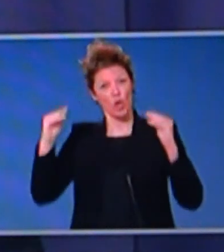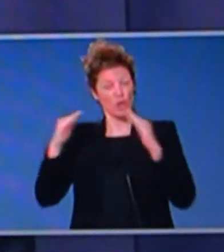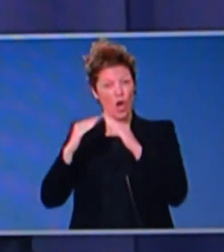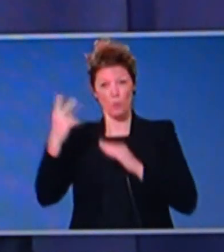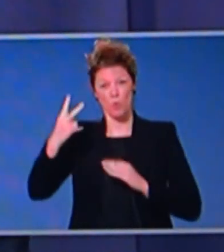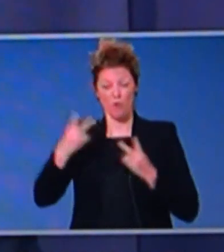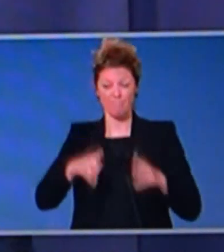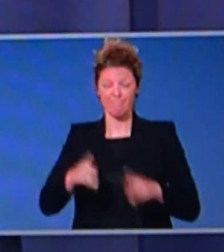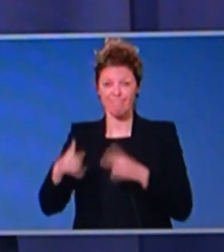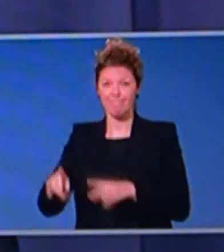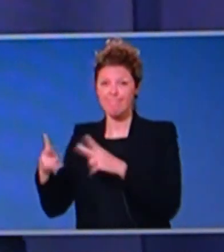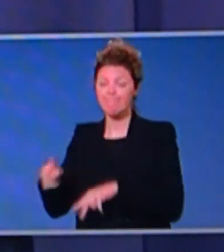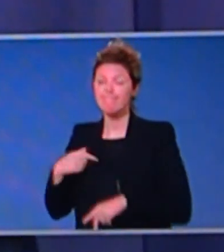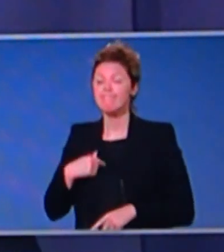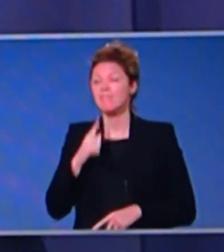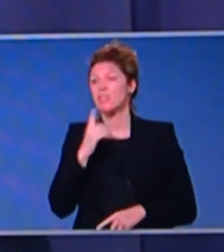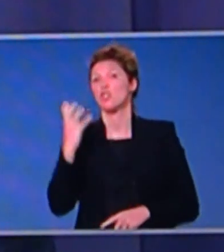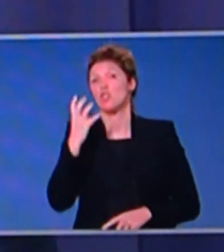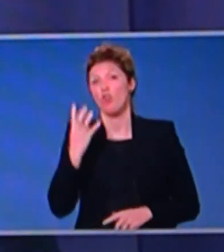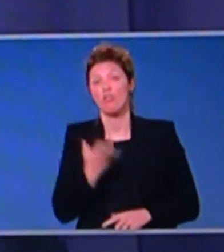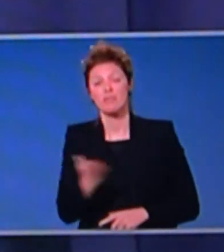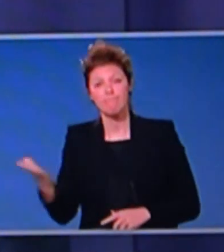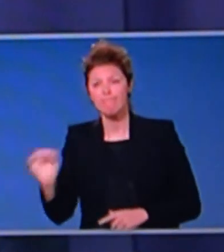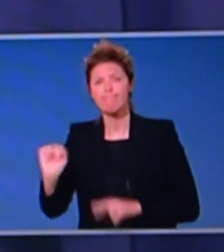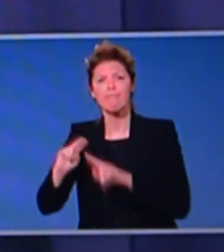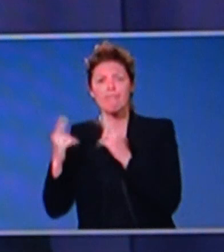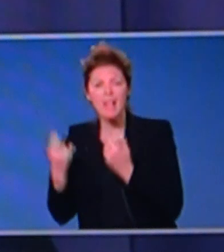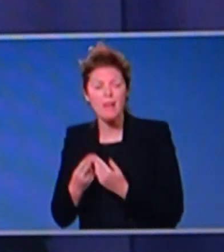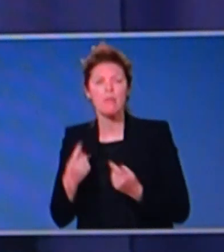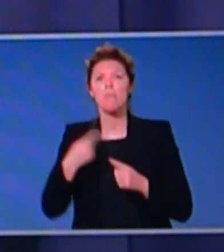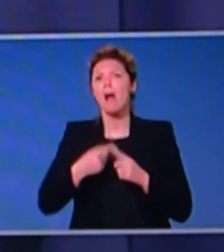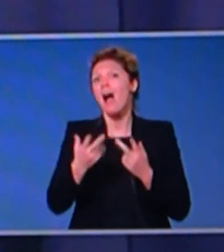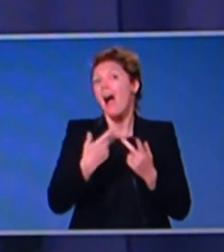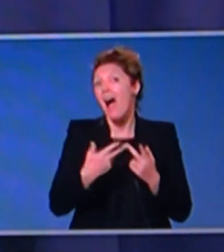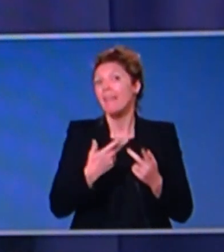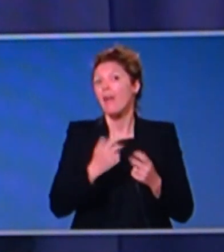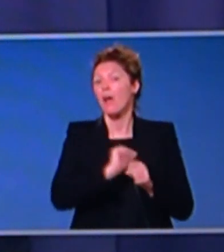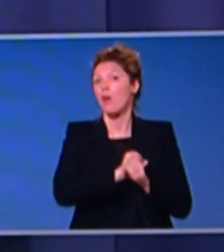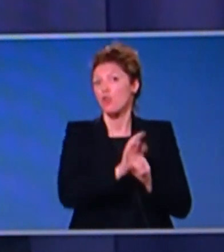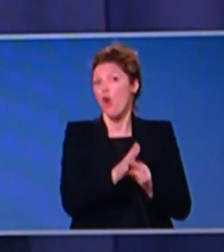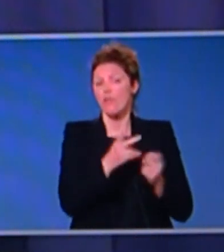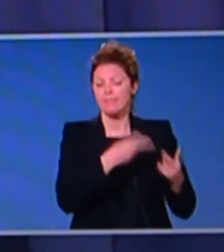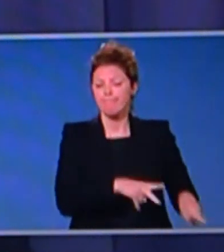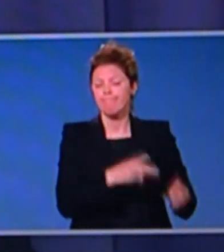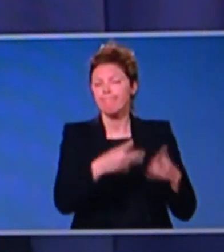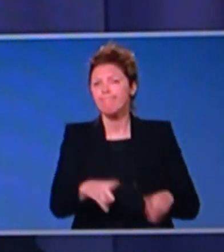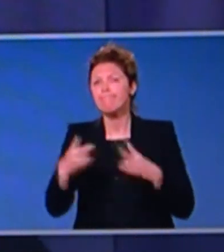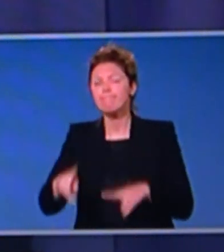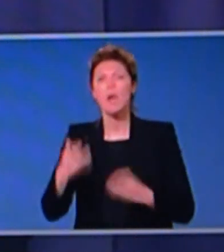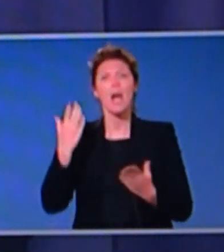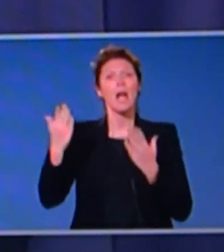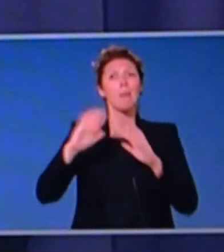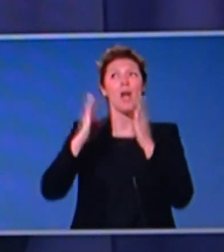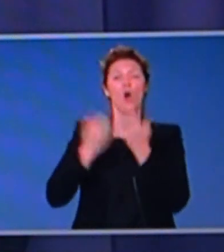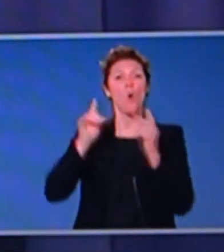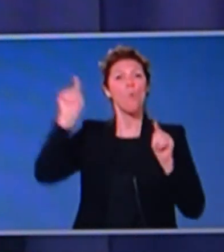Australians who have passed away during the COVID crisis, while those numbers are nowhere near as high as we've seen in many other countries, they are still very